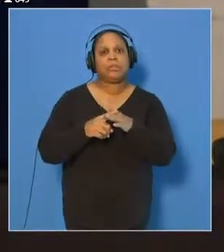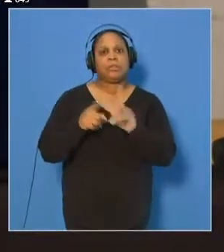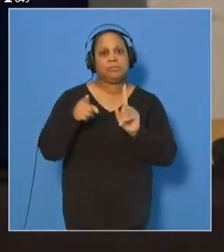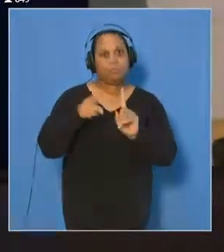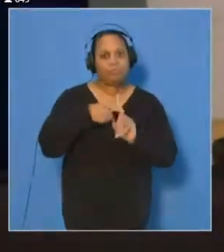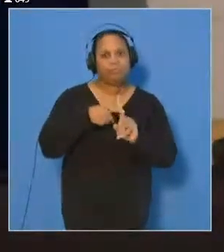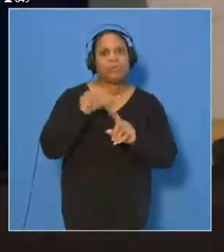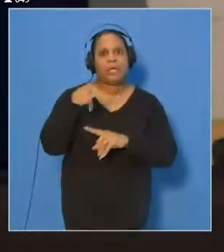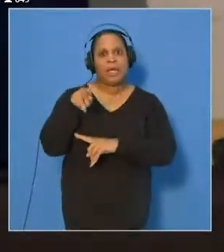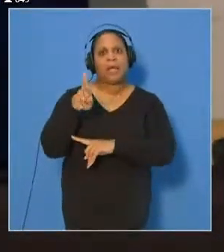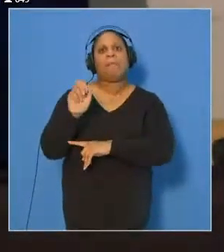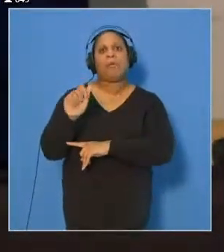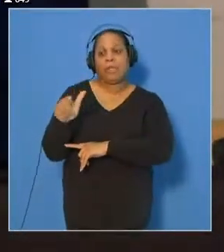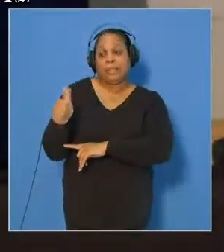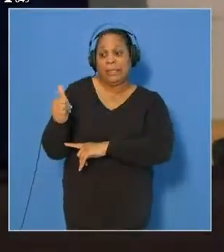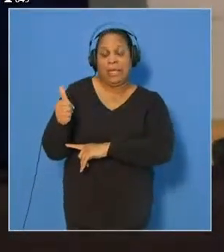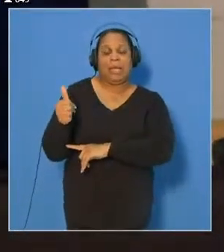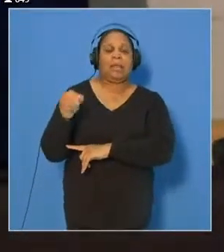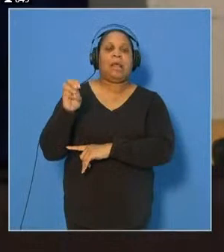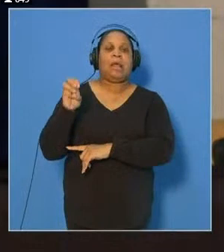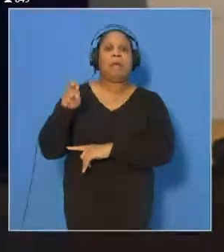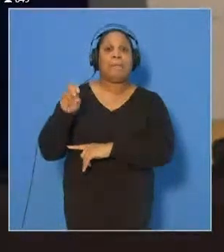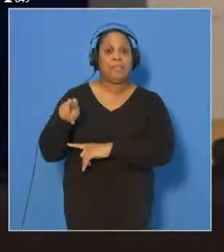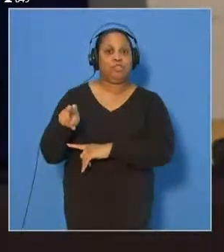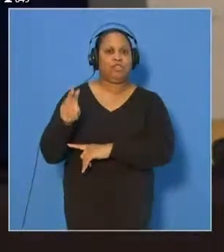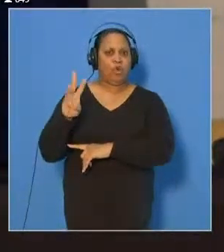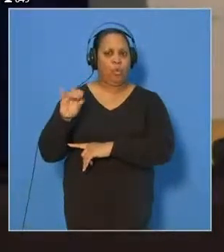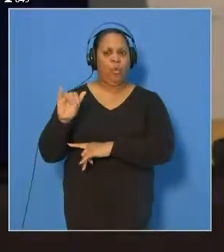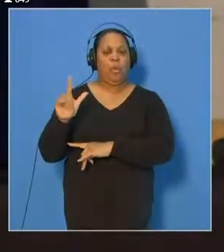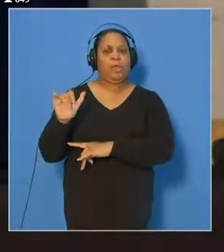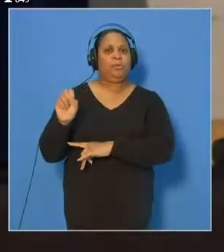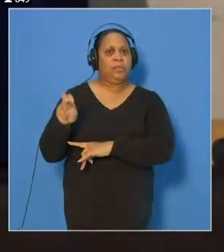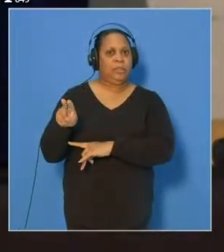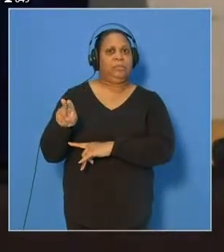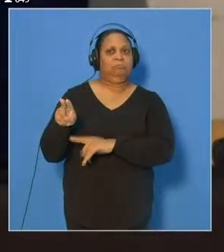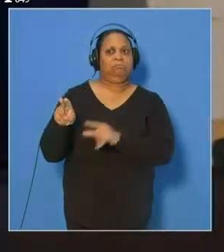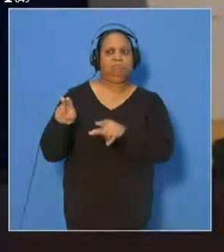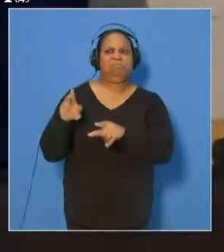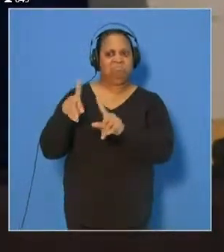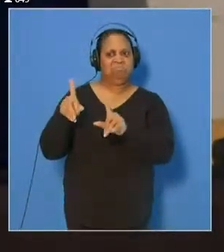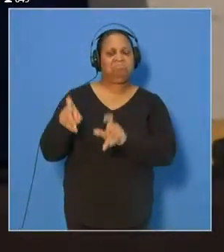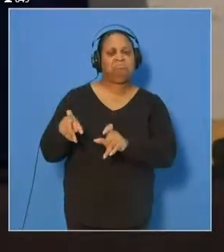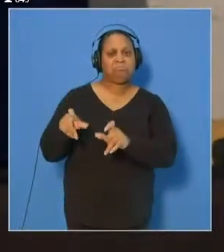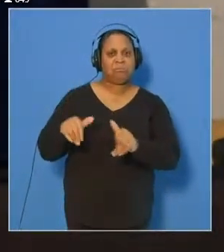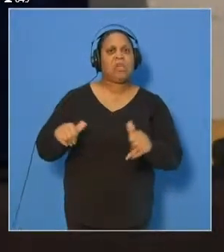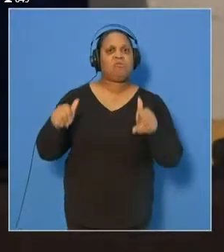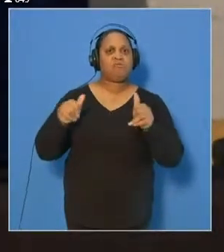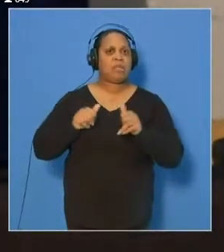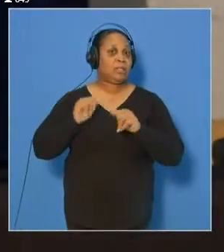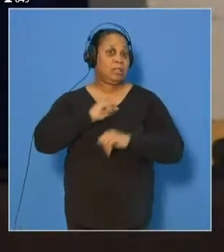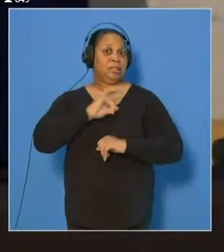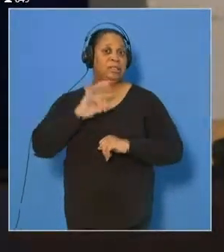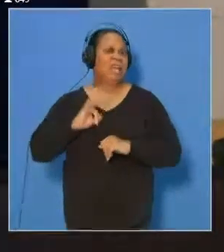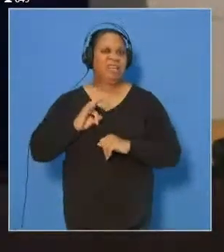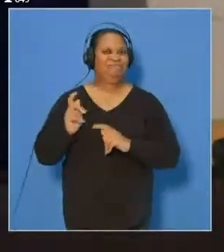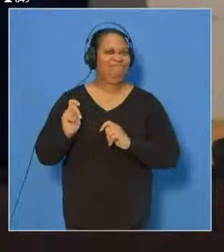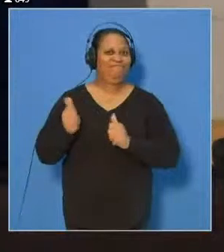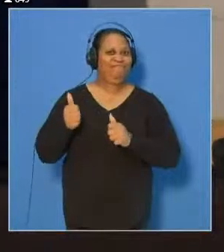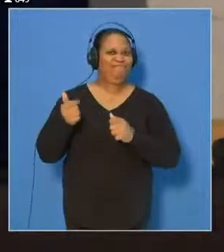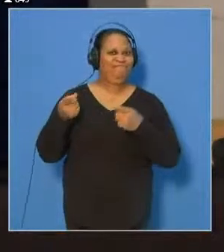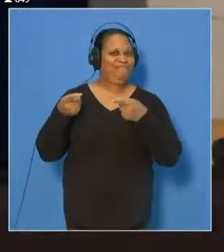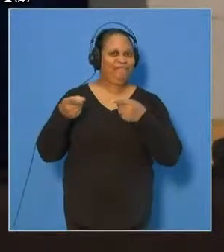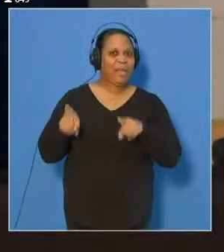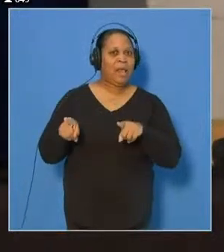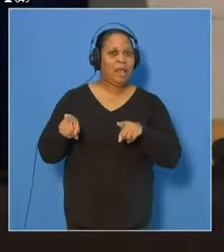Okay, yeah. Minister Wilson said tonight that testing of residents and staff did not immediately take place